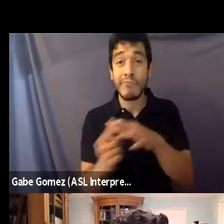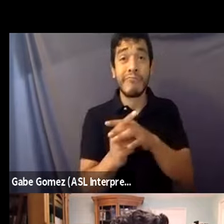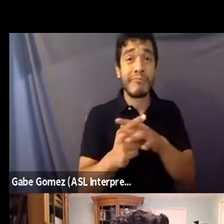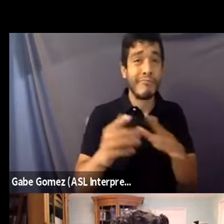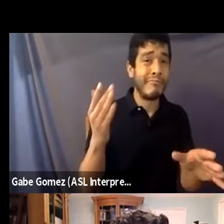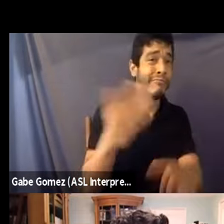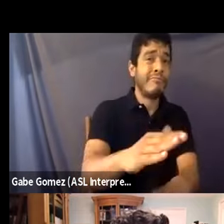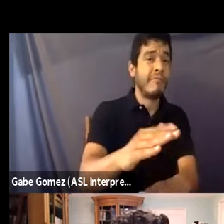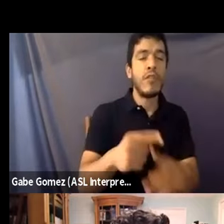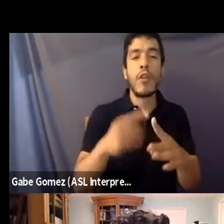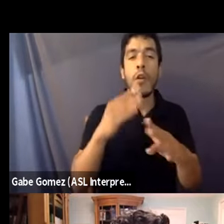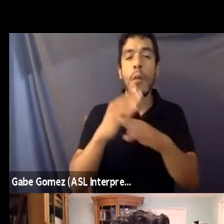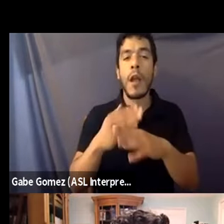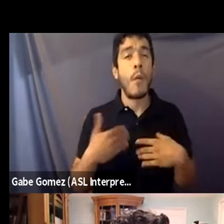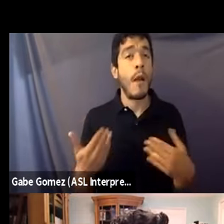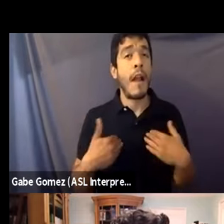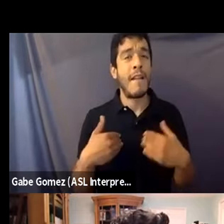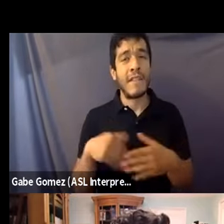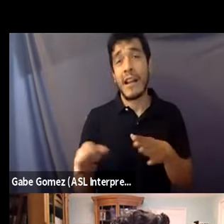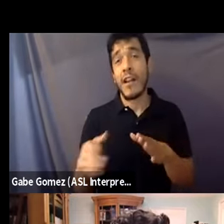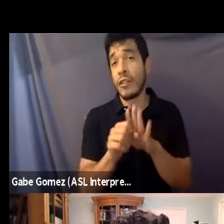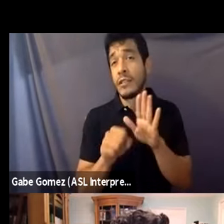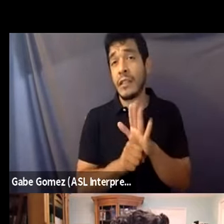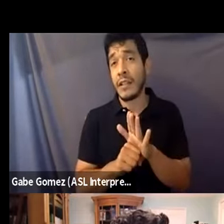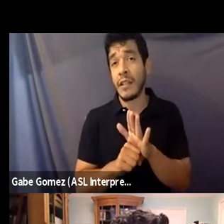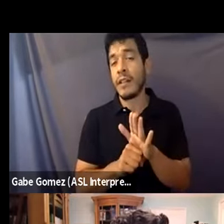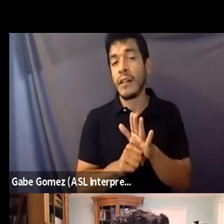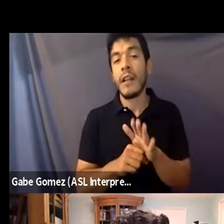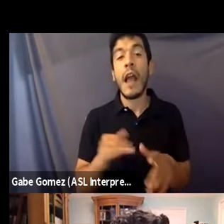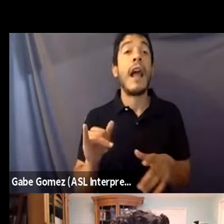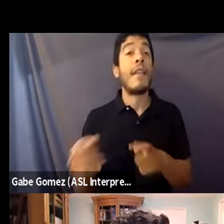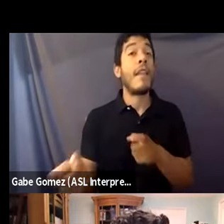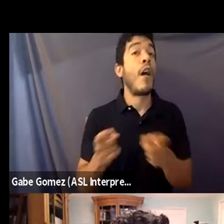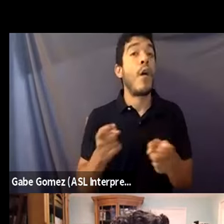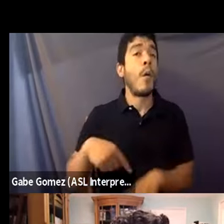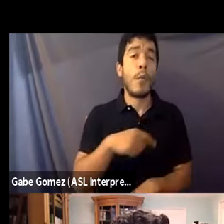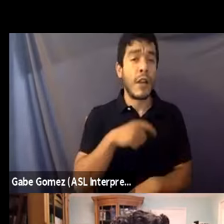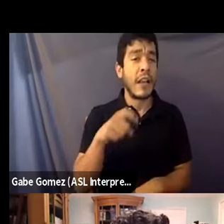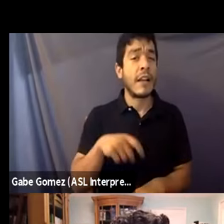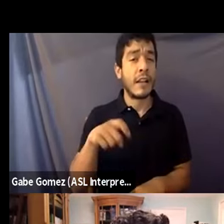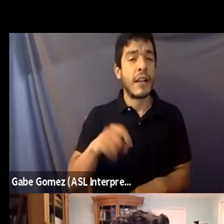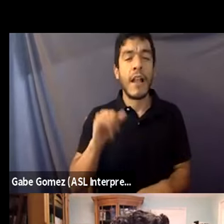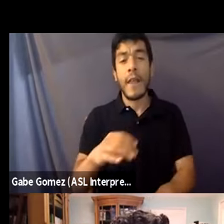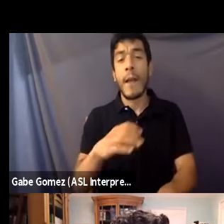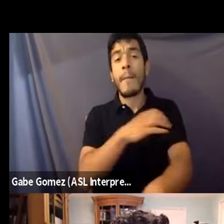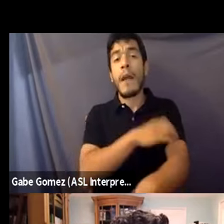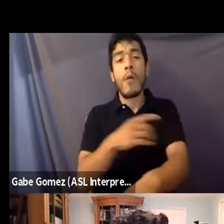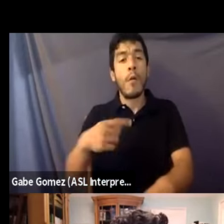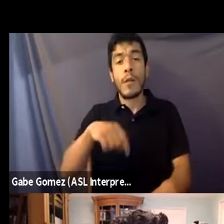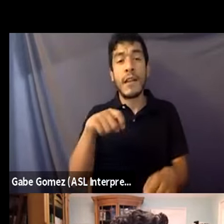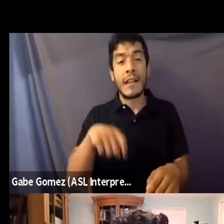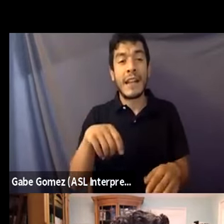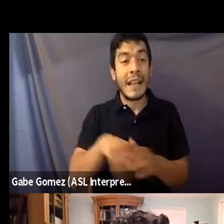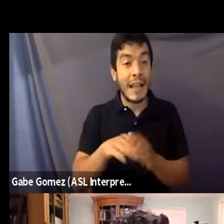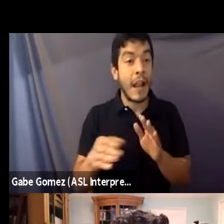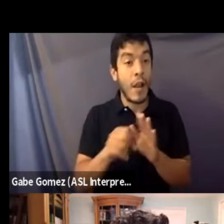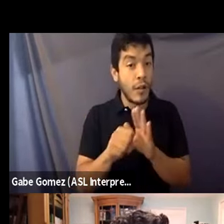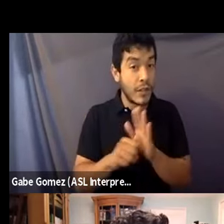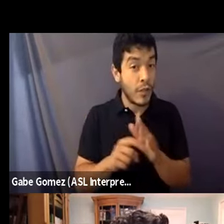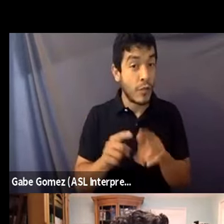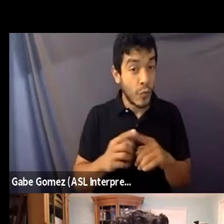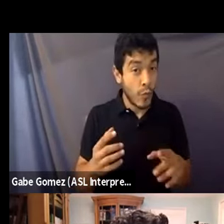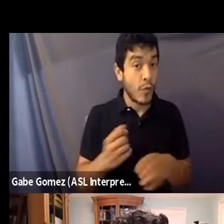what we have within the state and the control that we need, the power that we need within the state to win. So I will say we took some